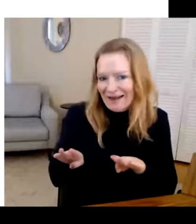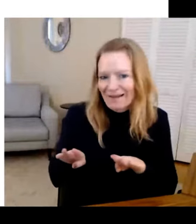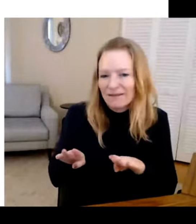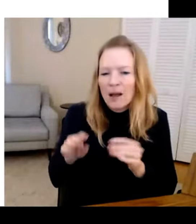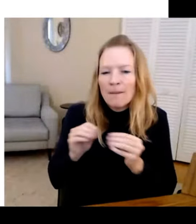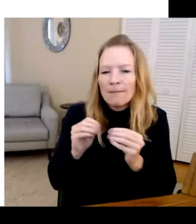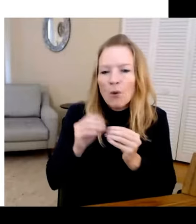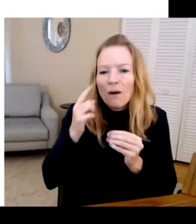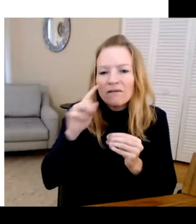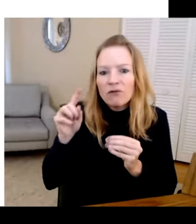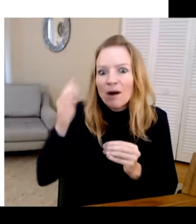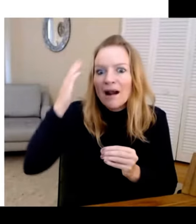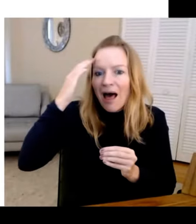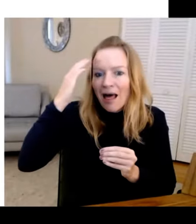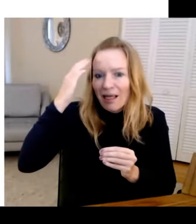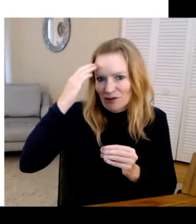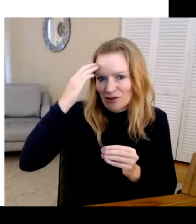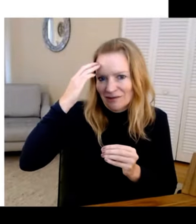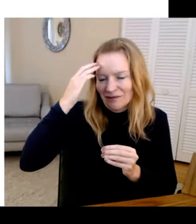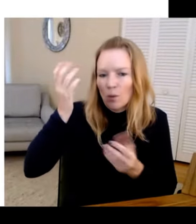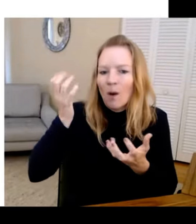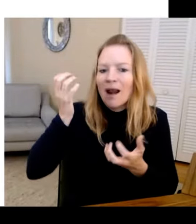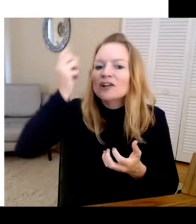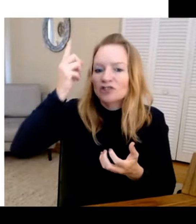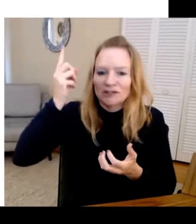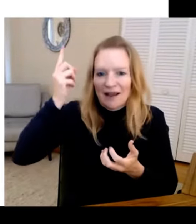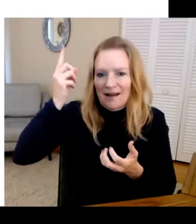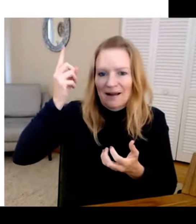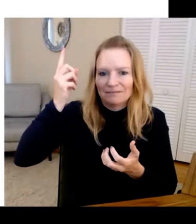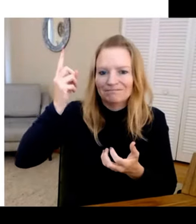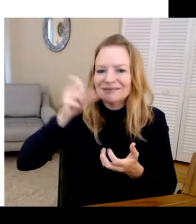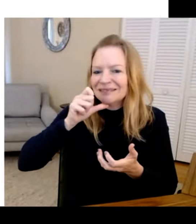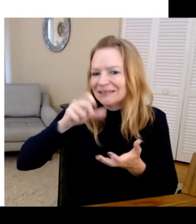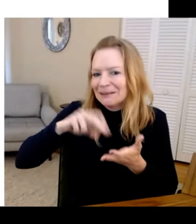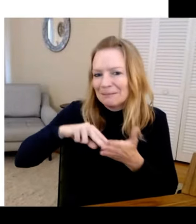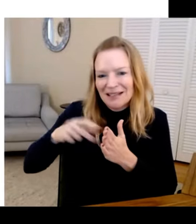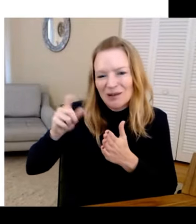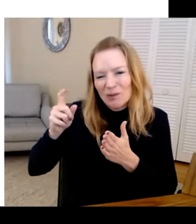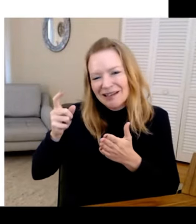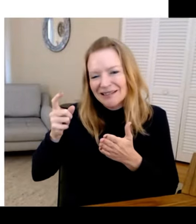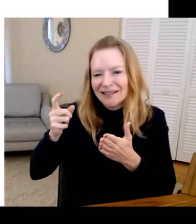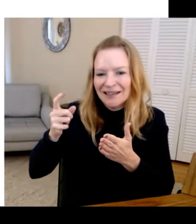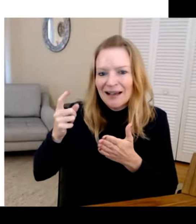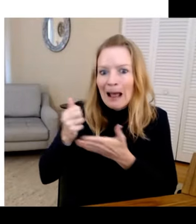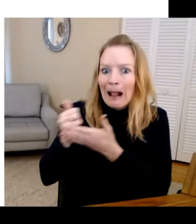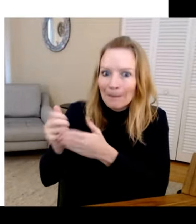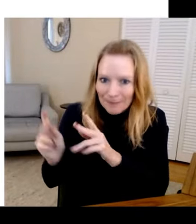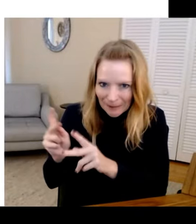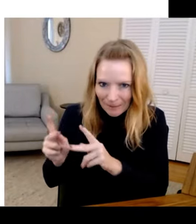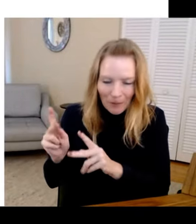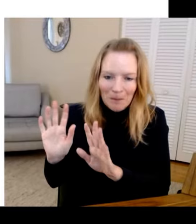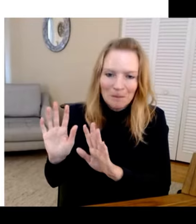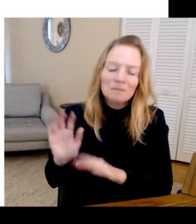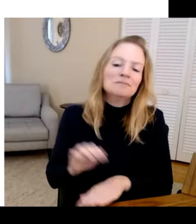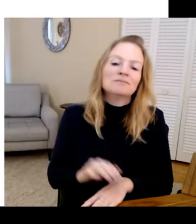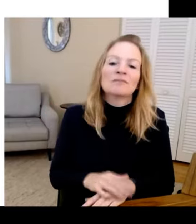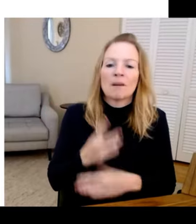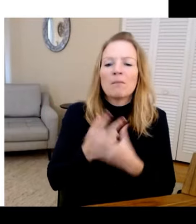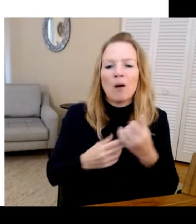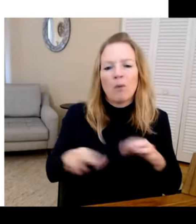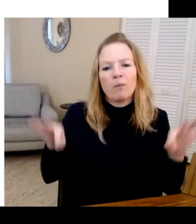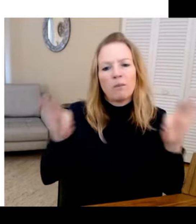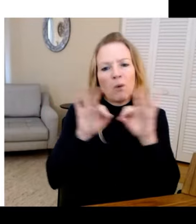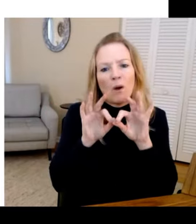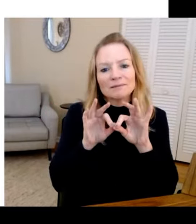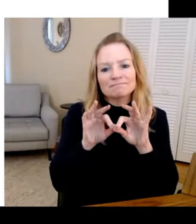and how people behave. It's more for knowledge's sake, for people who want to understand the meaning, and it's not